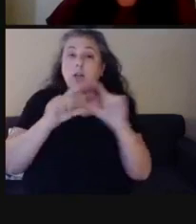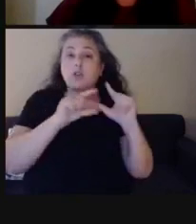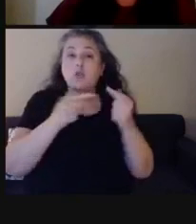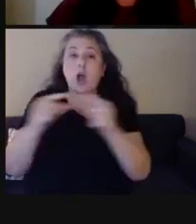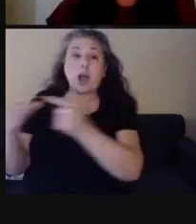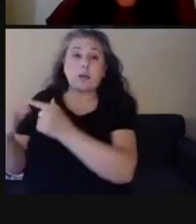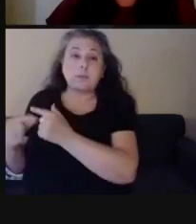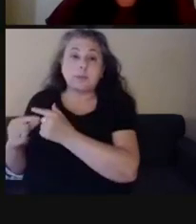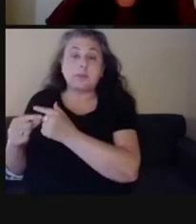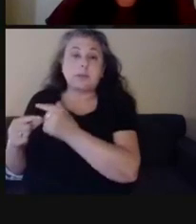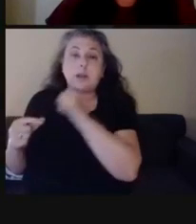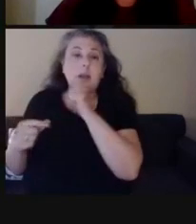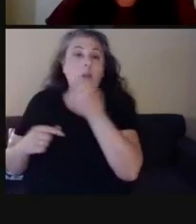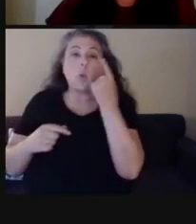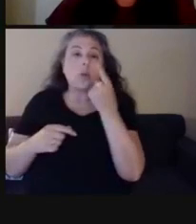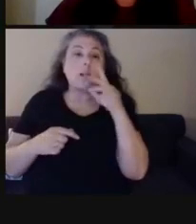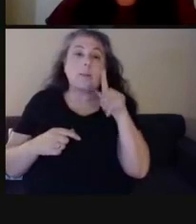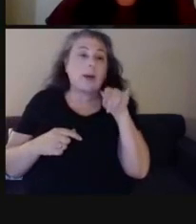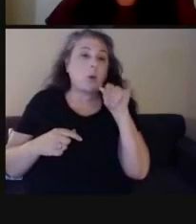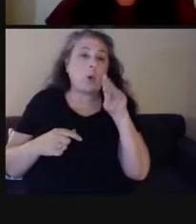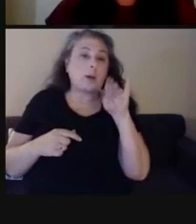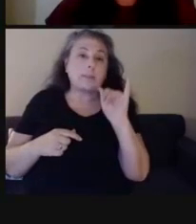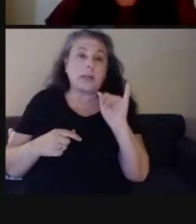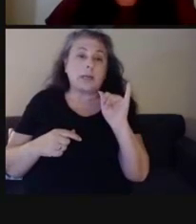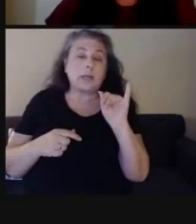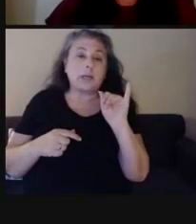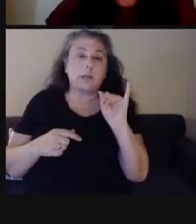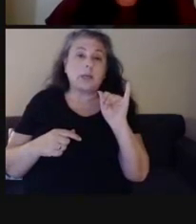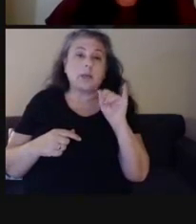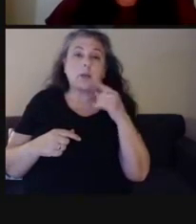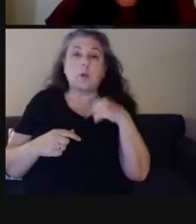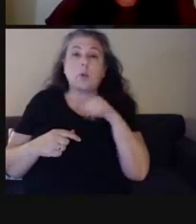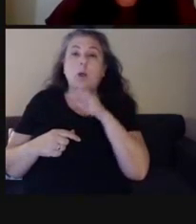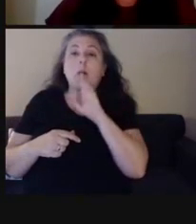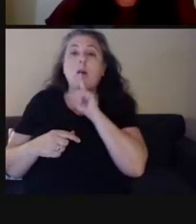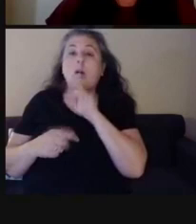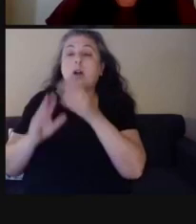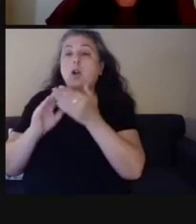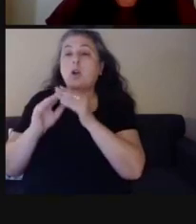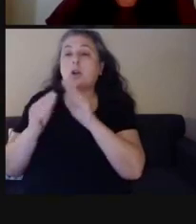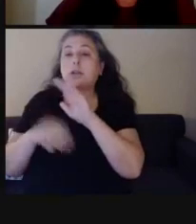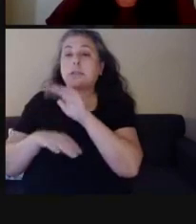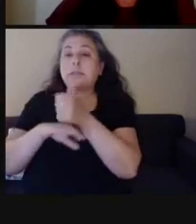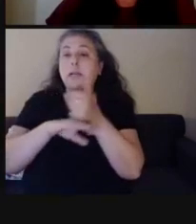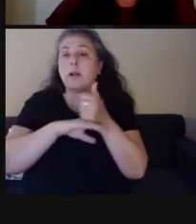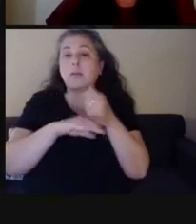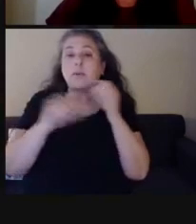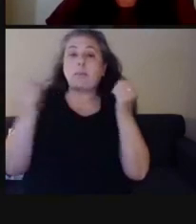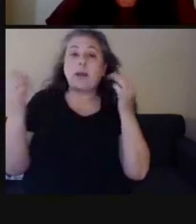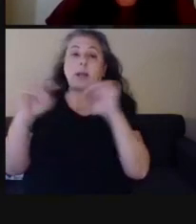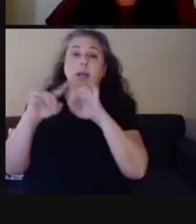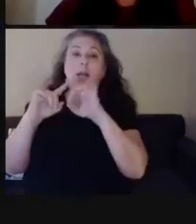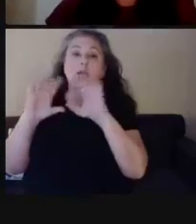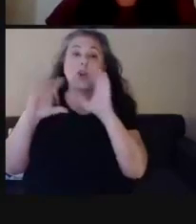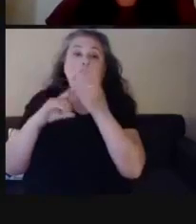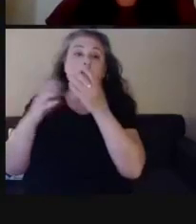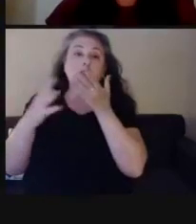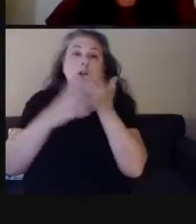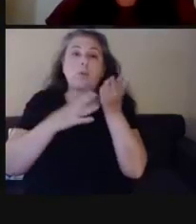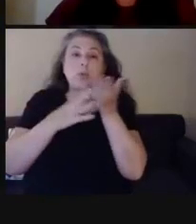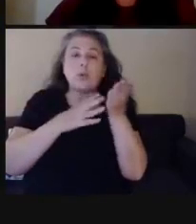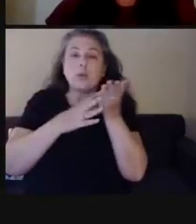not just the Potawatomi, but because we are in an urban setting, we have many cultures that pass through and